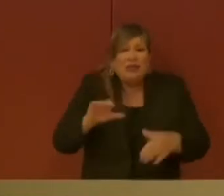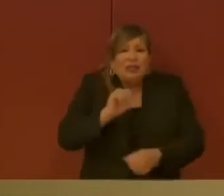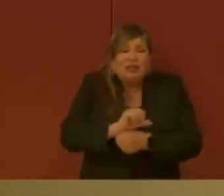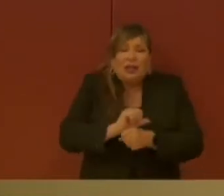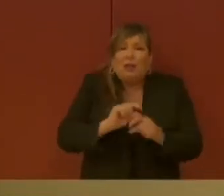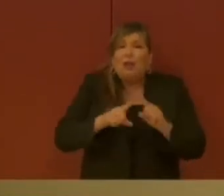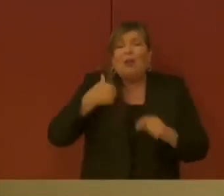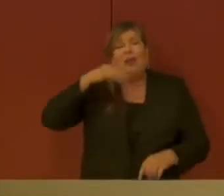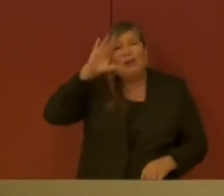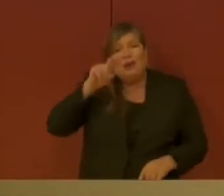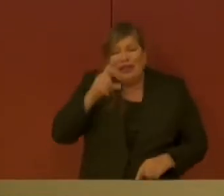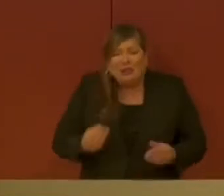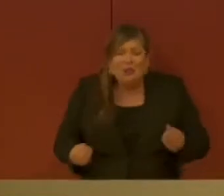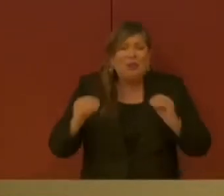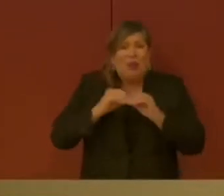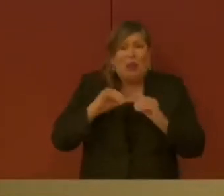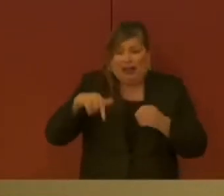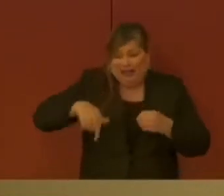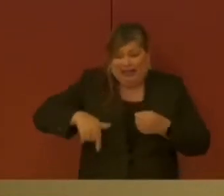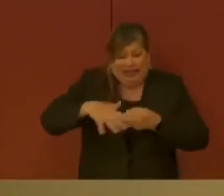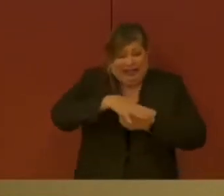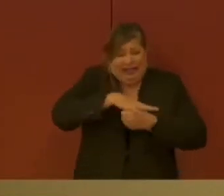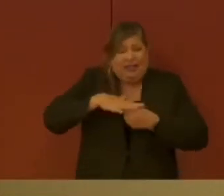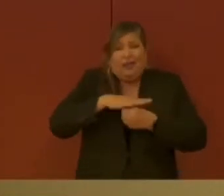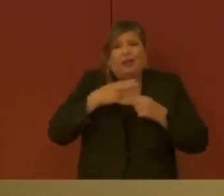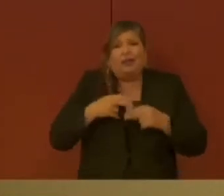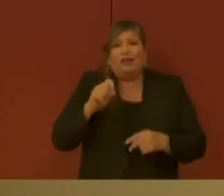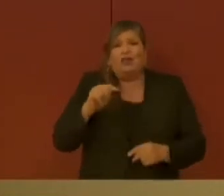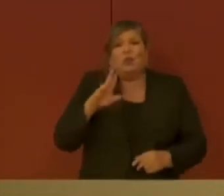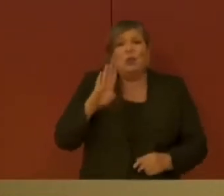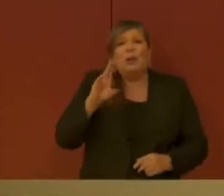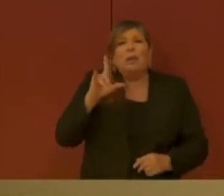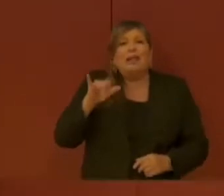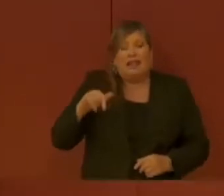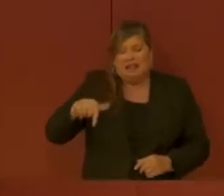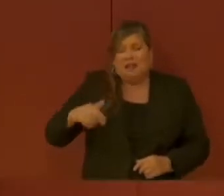in Stribly. This was my council district when I served in the city council.